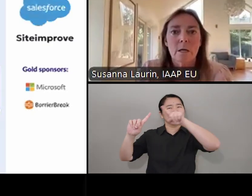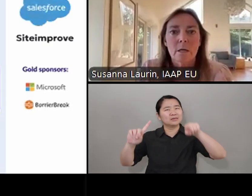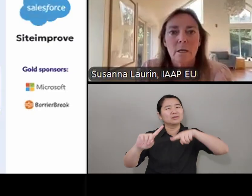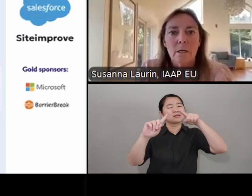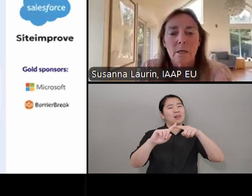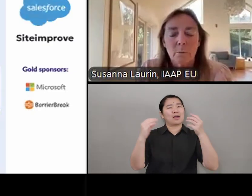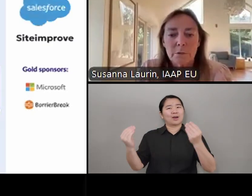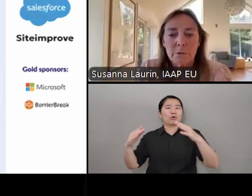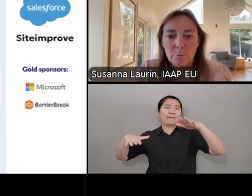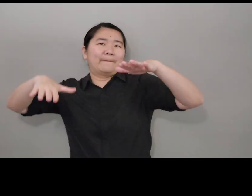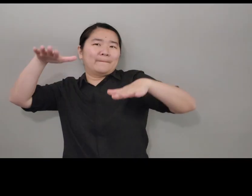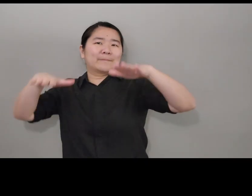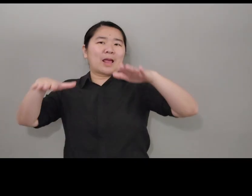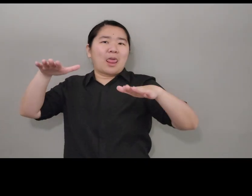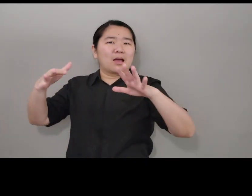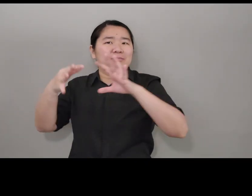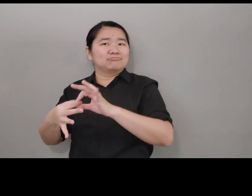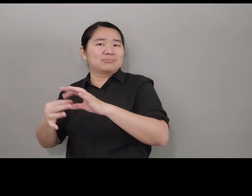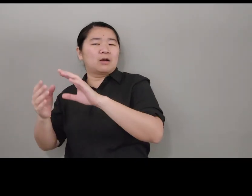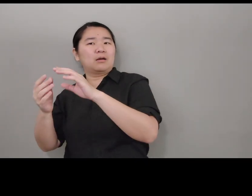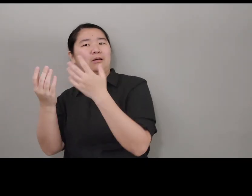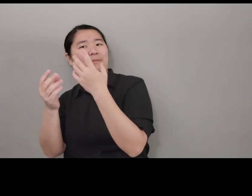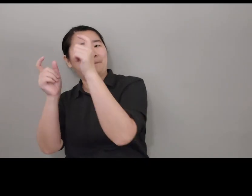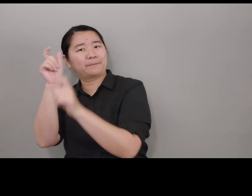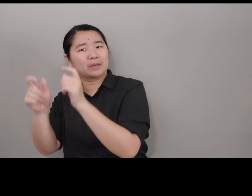AI. And I will stop sharing.